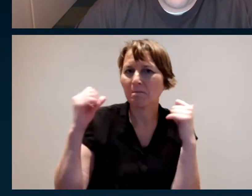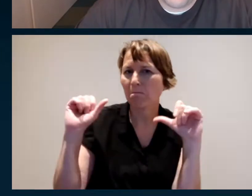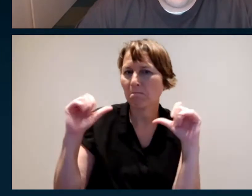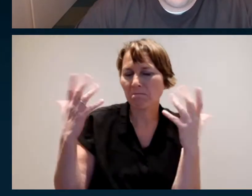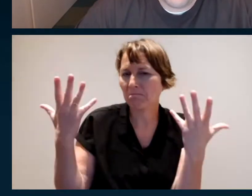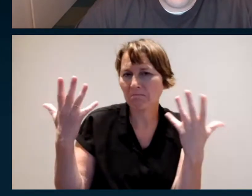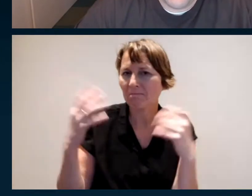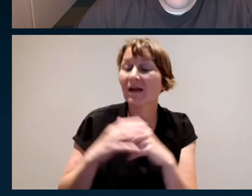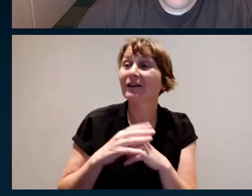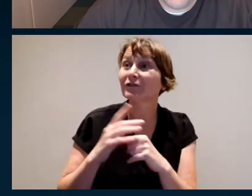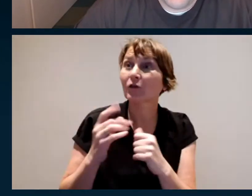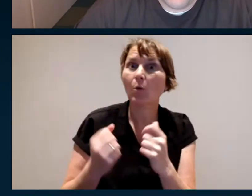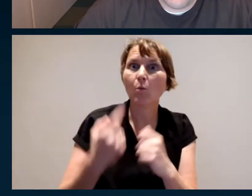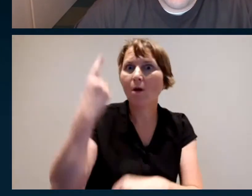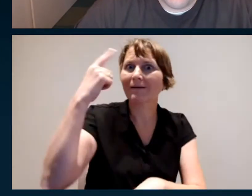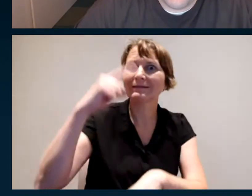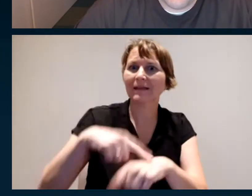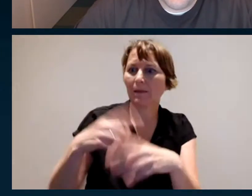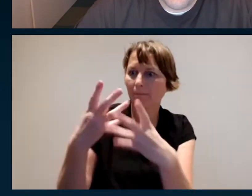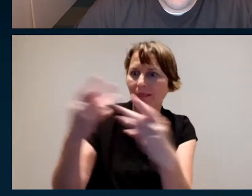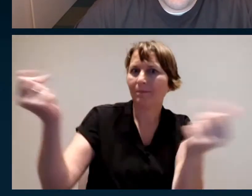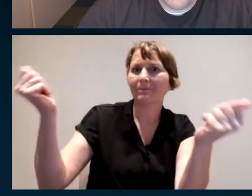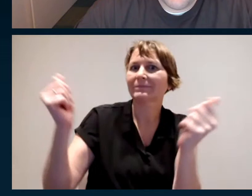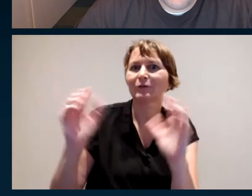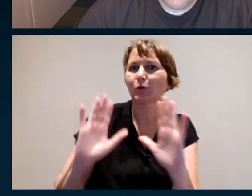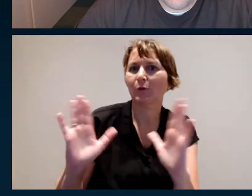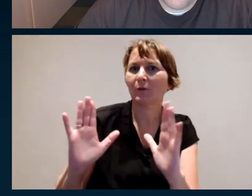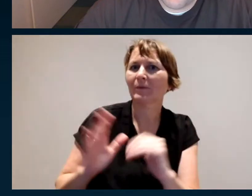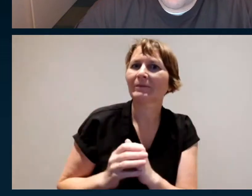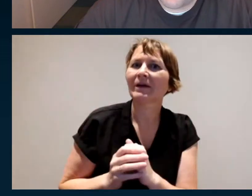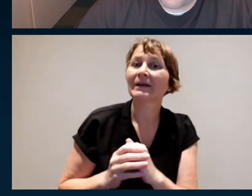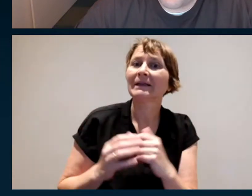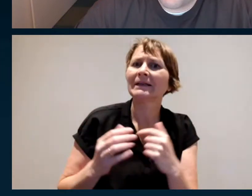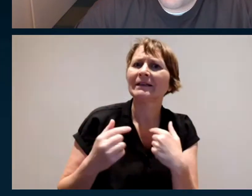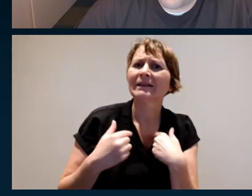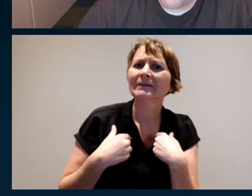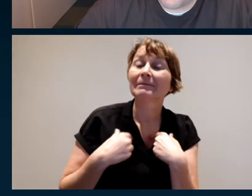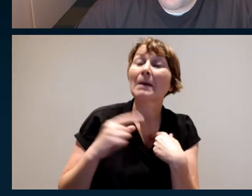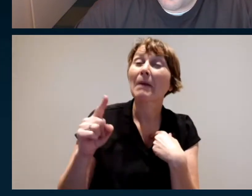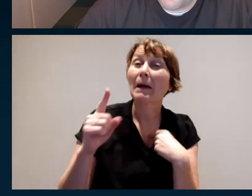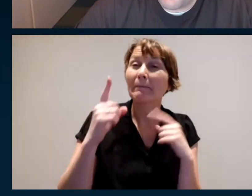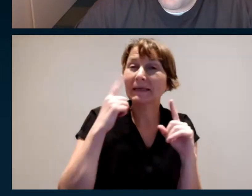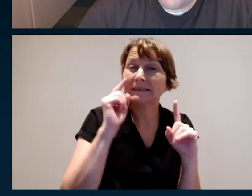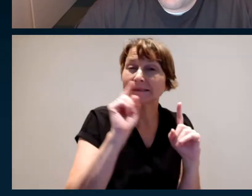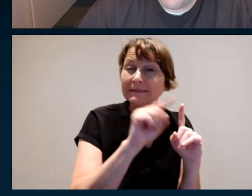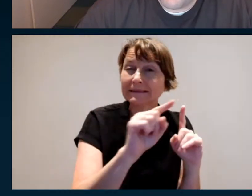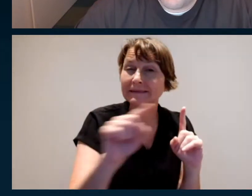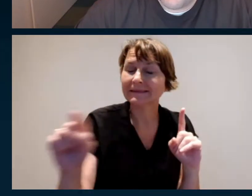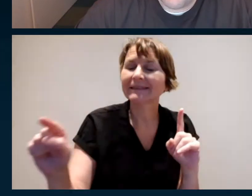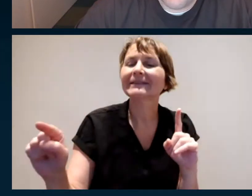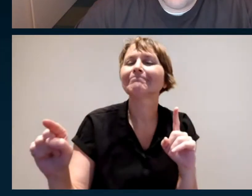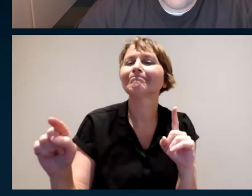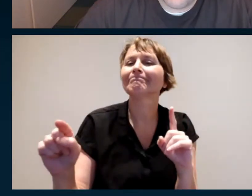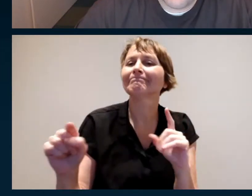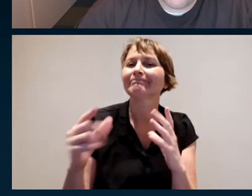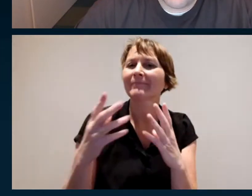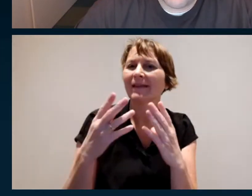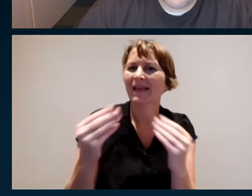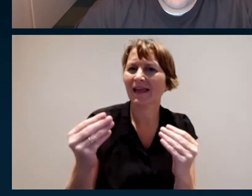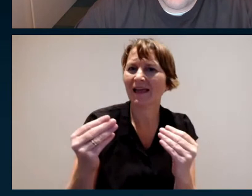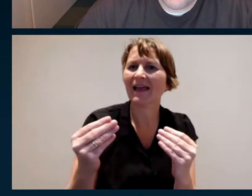once. So what I have noticed that all the three is when you have a developer